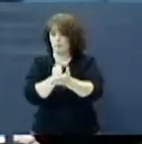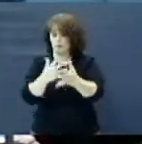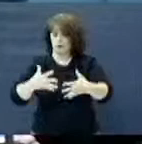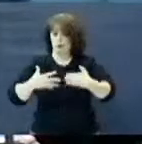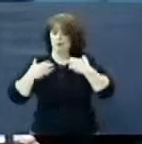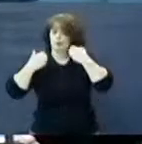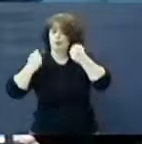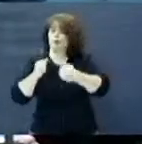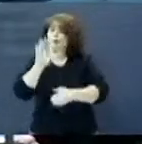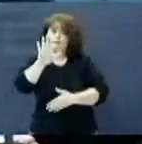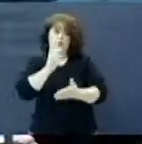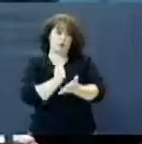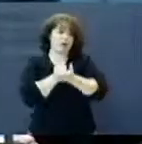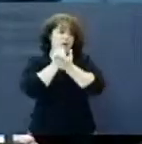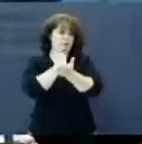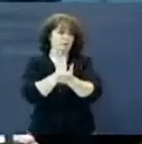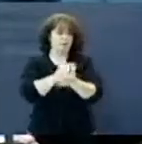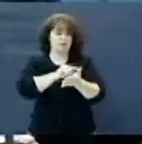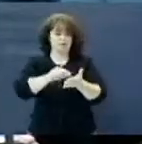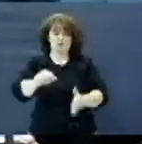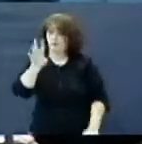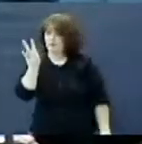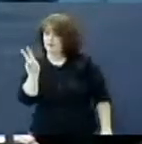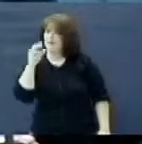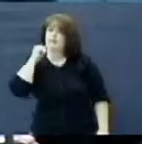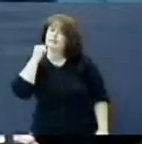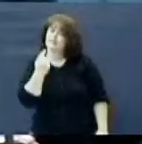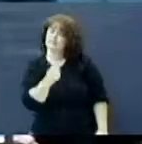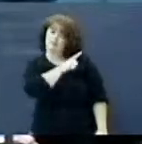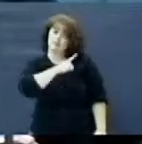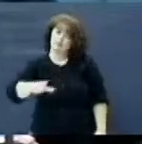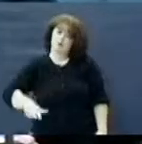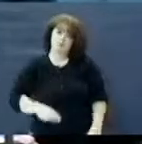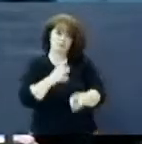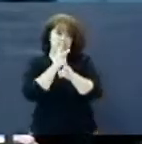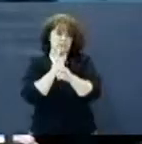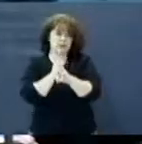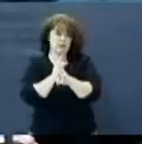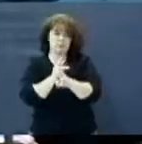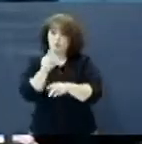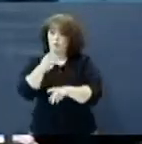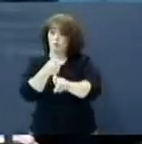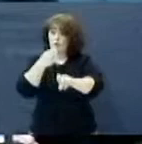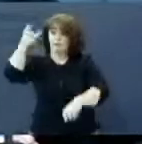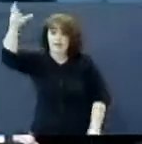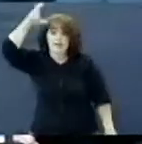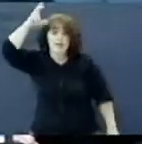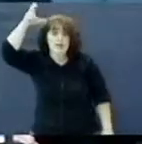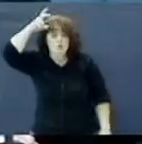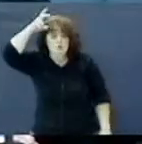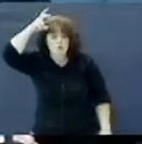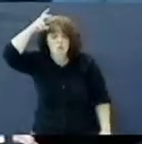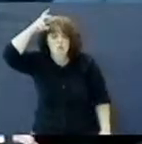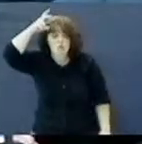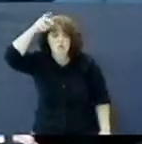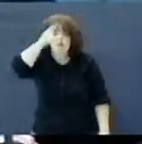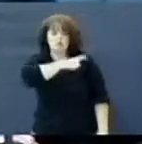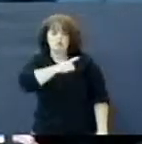help. Verse 7 said, the Lord shall preserve thee from evil. He shall preserve thy